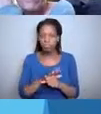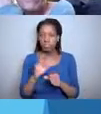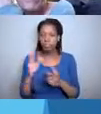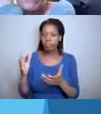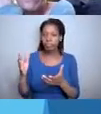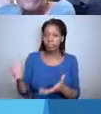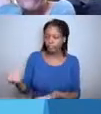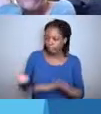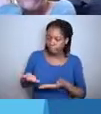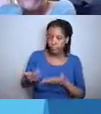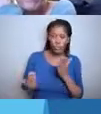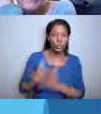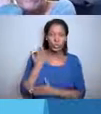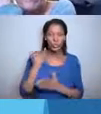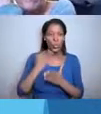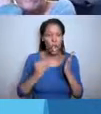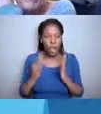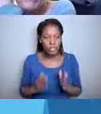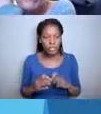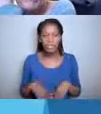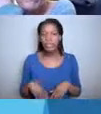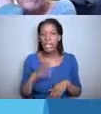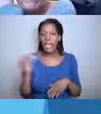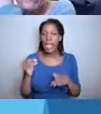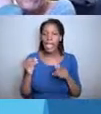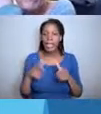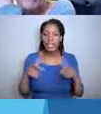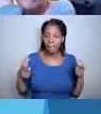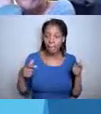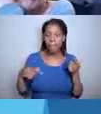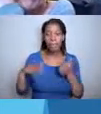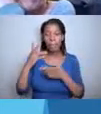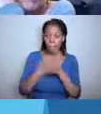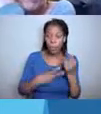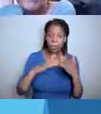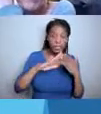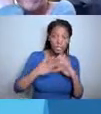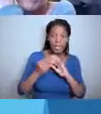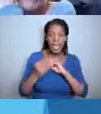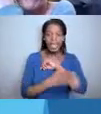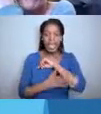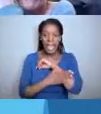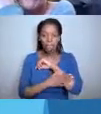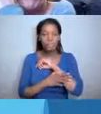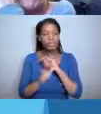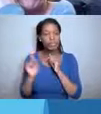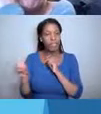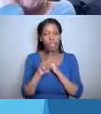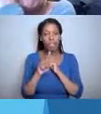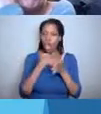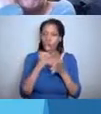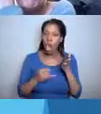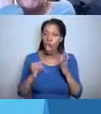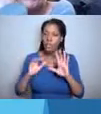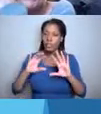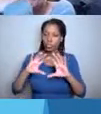in um both the city and the county's collections um so i just want to put that out there that is very